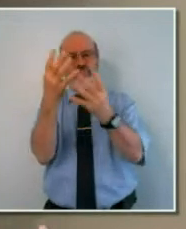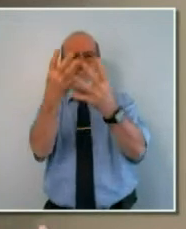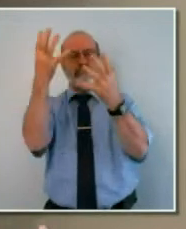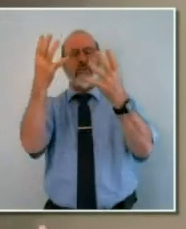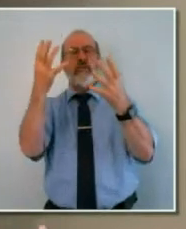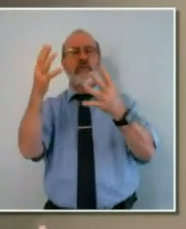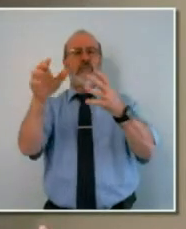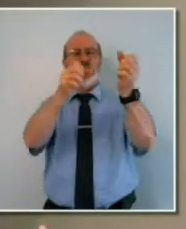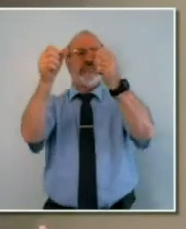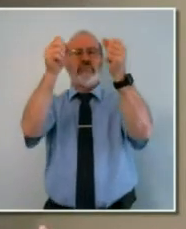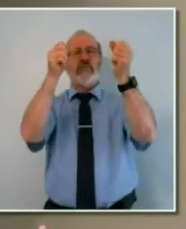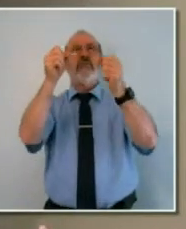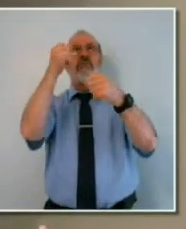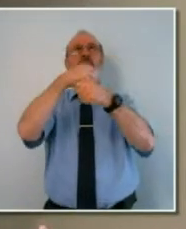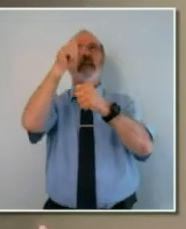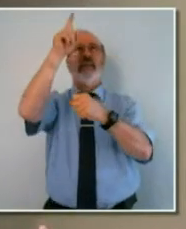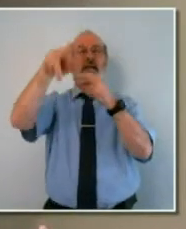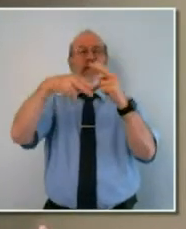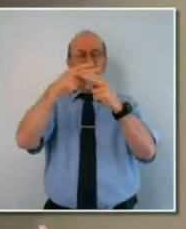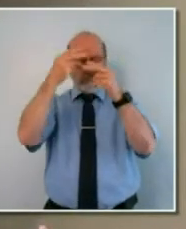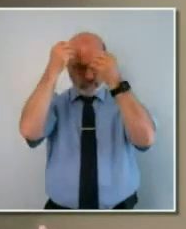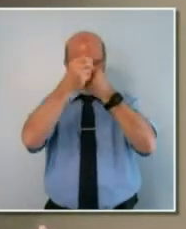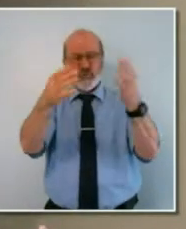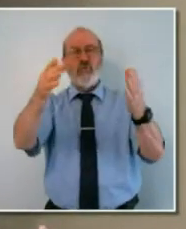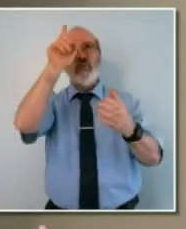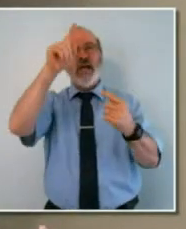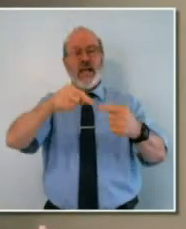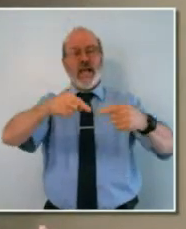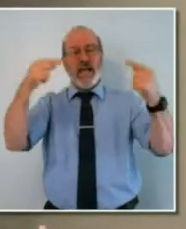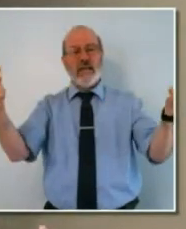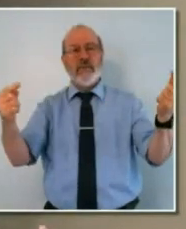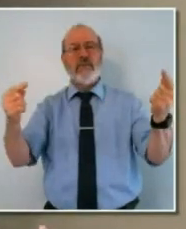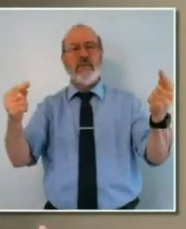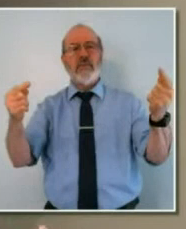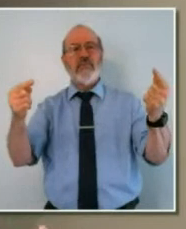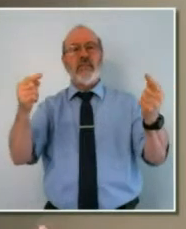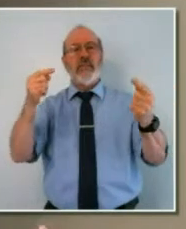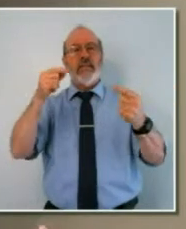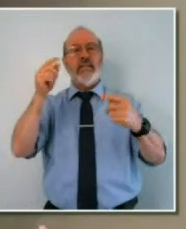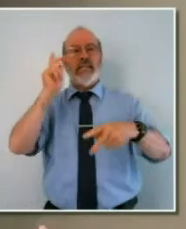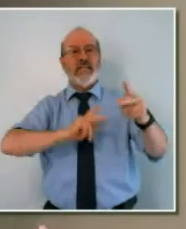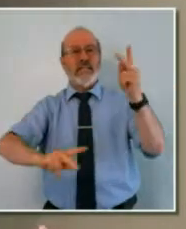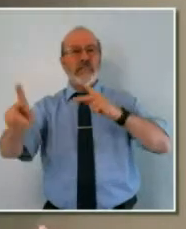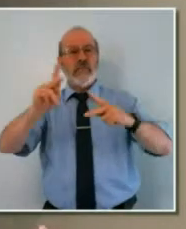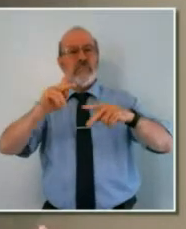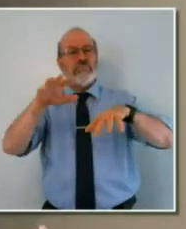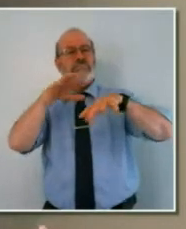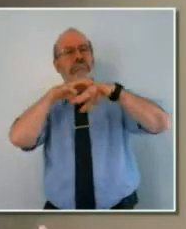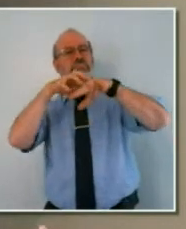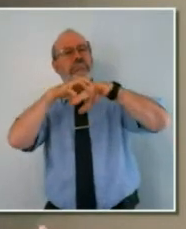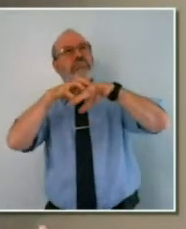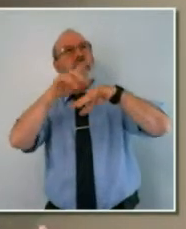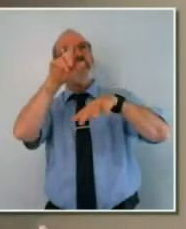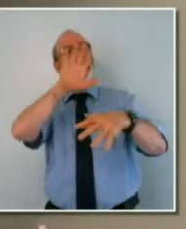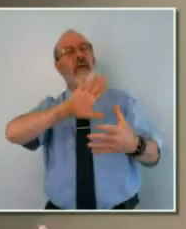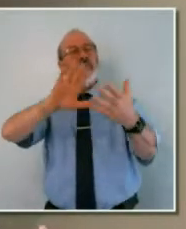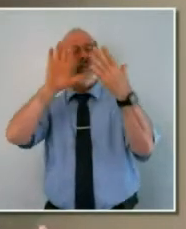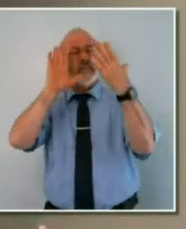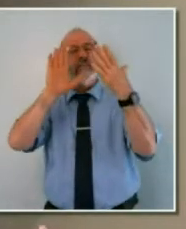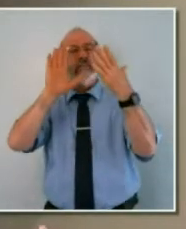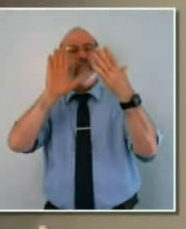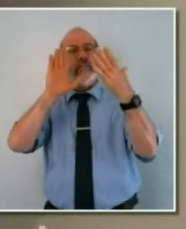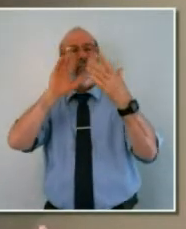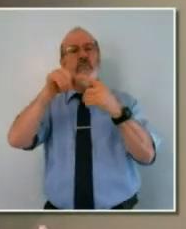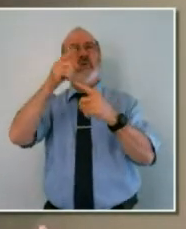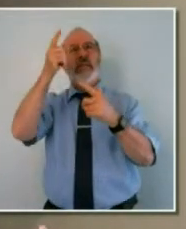thy name known to thine adversaries, that the nations may tremble at thy presence. When thou